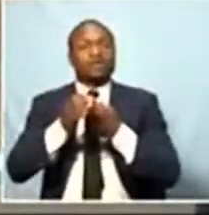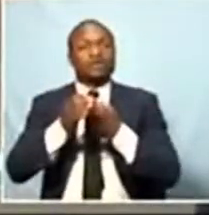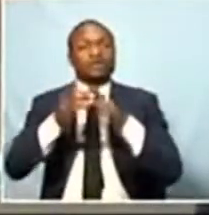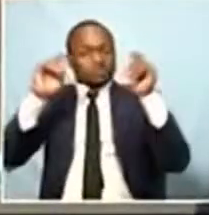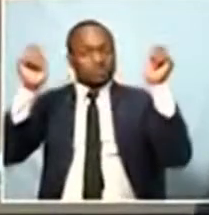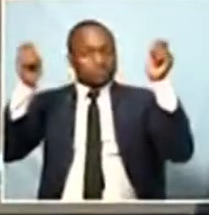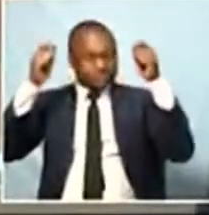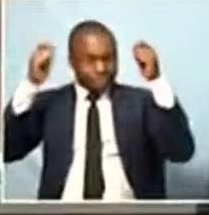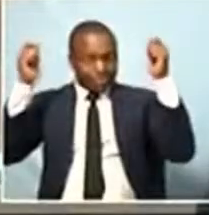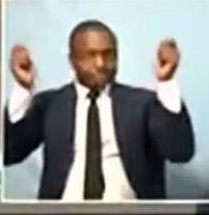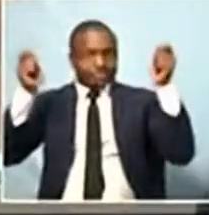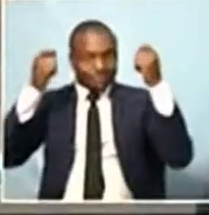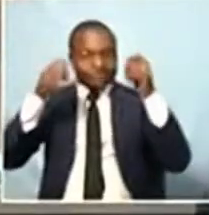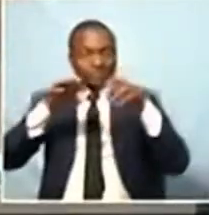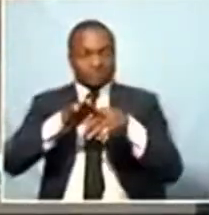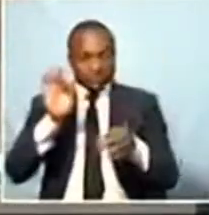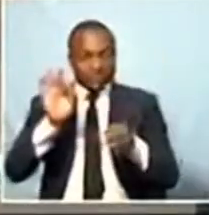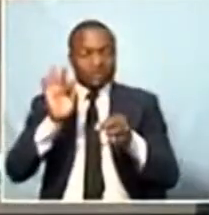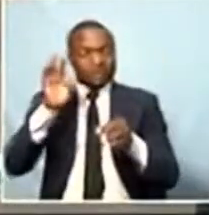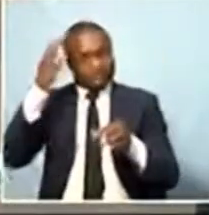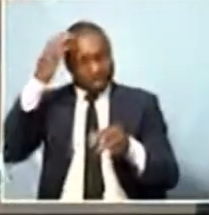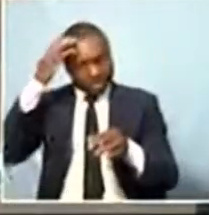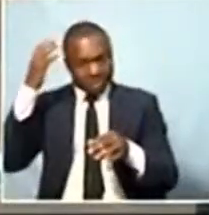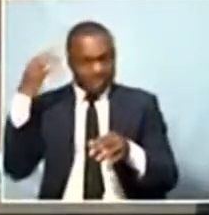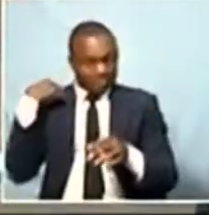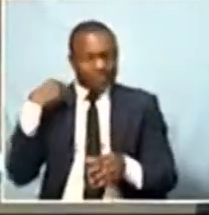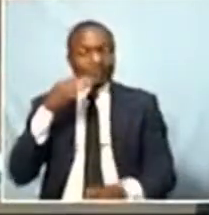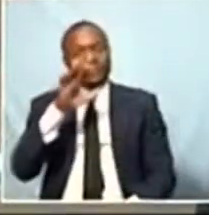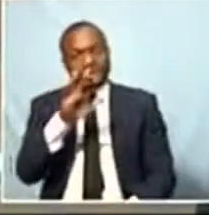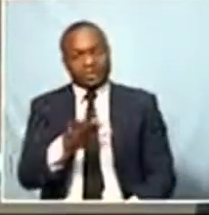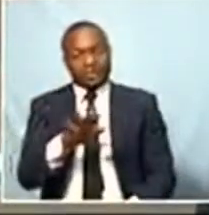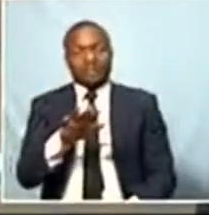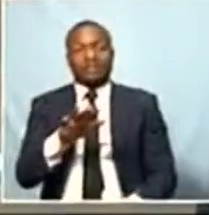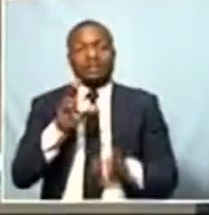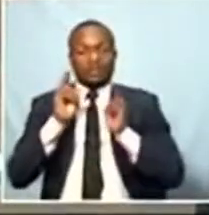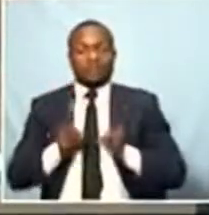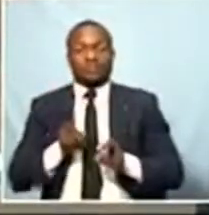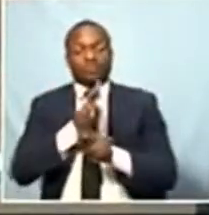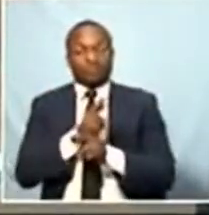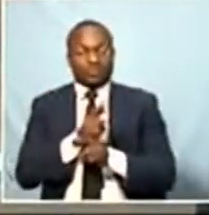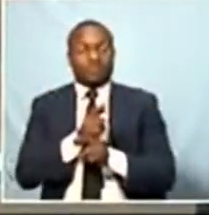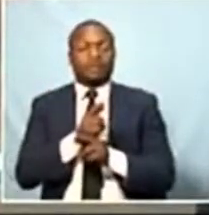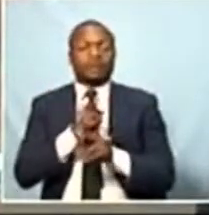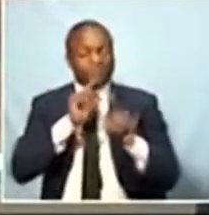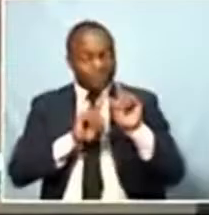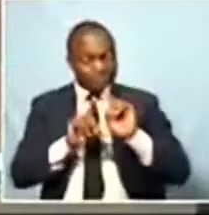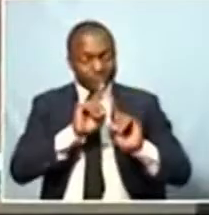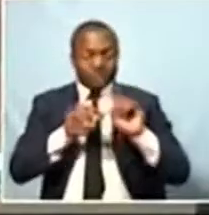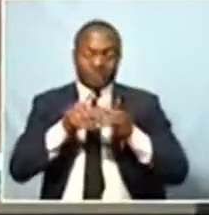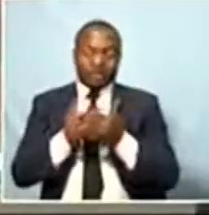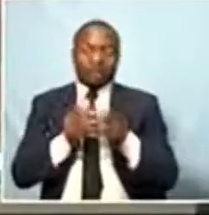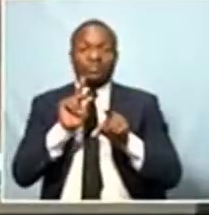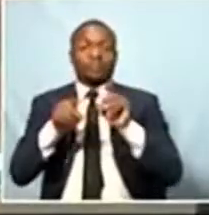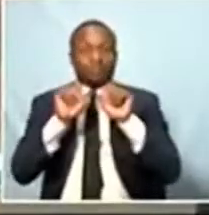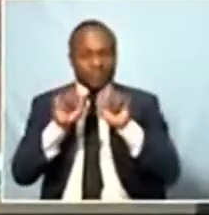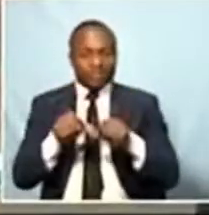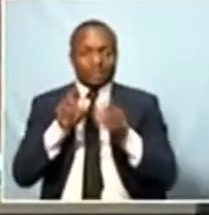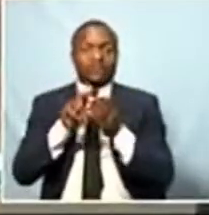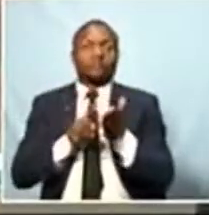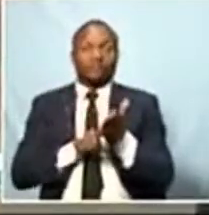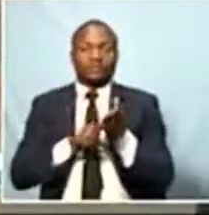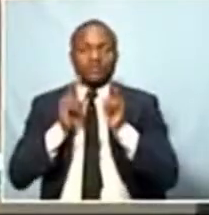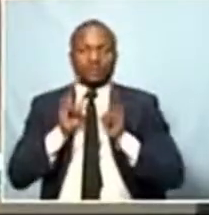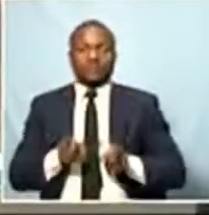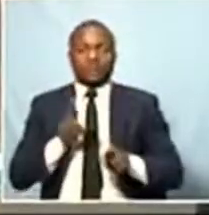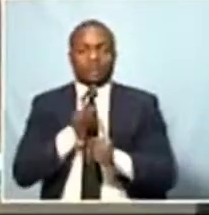Human Rights Commission speaking to our mandate and how people can report human rights violations or